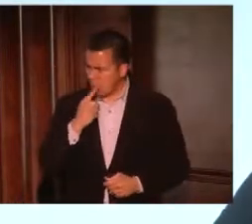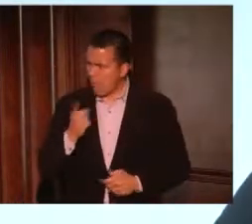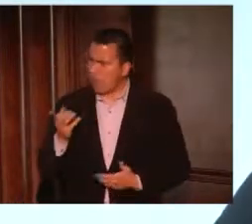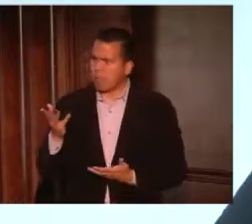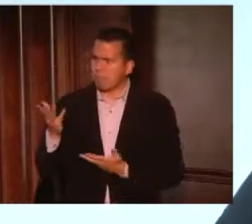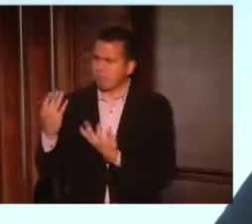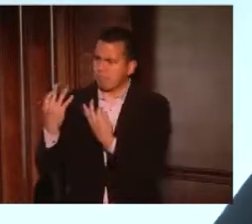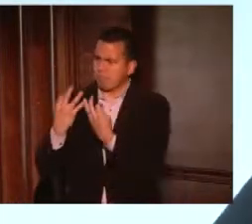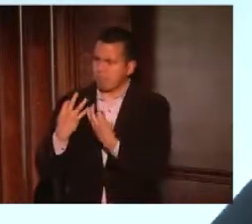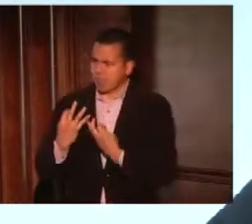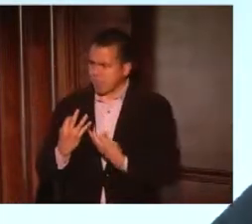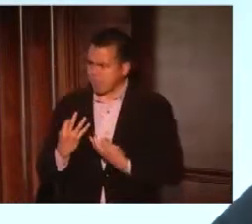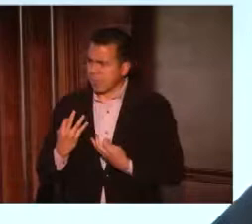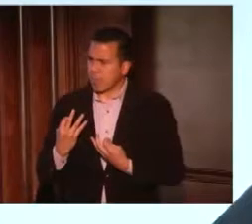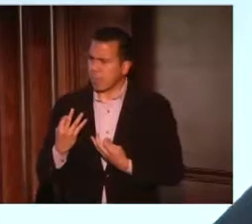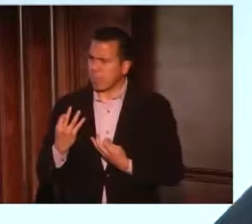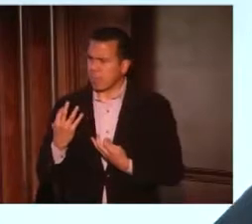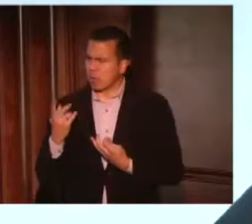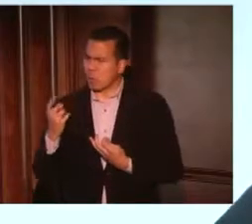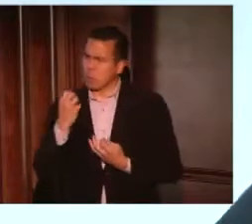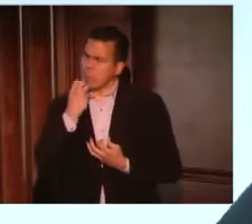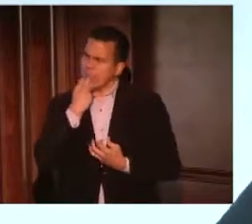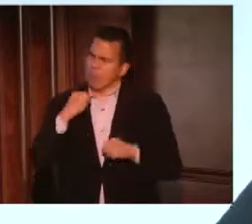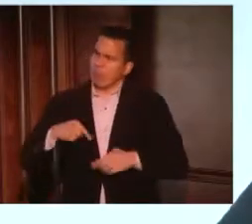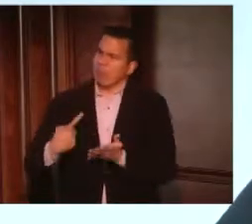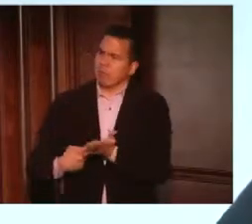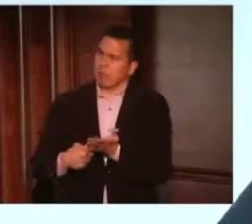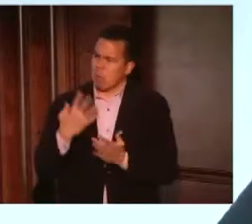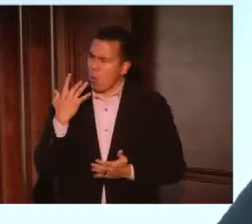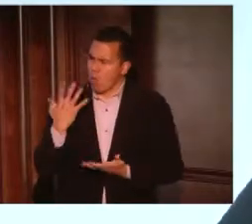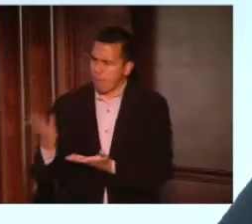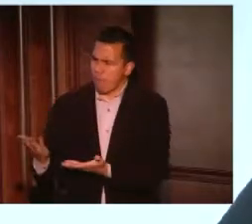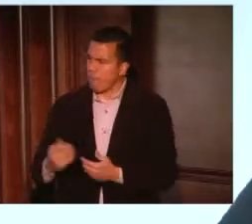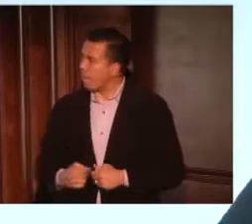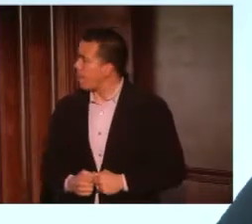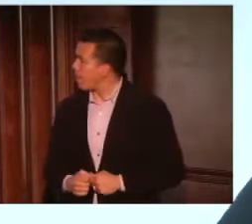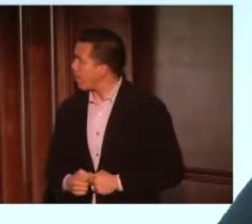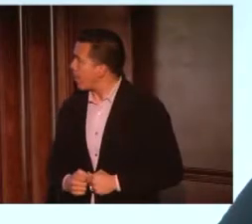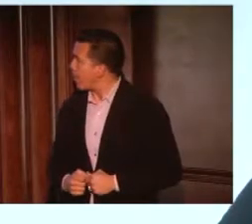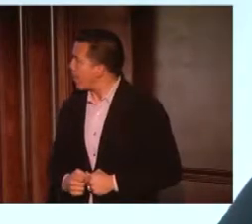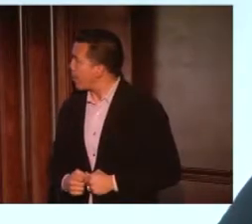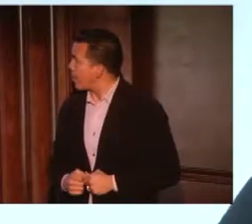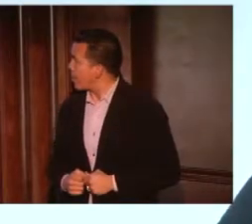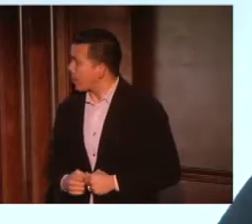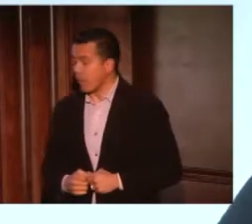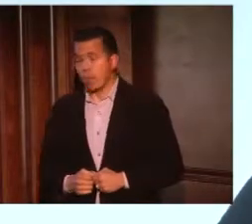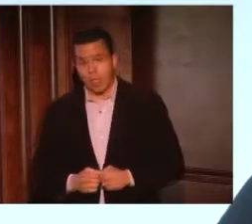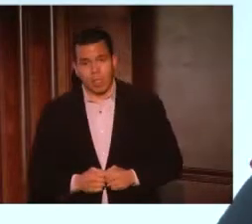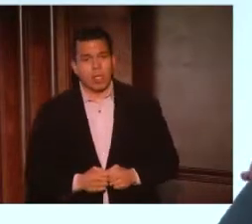it is that this is an issue that you care about? So